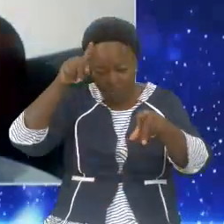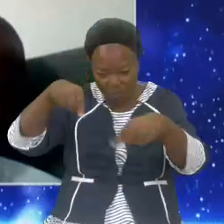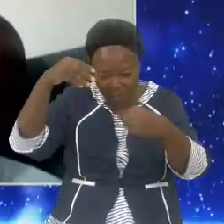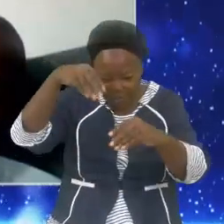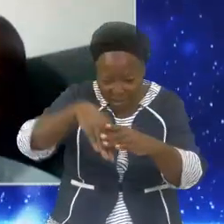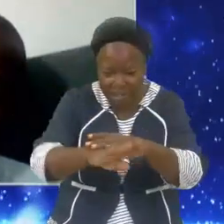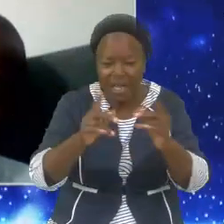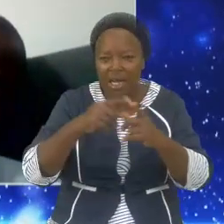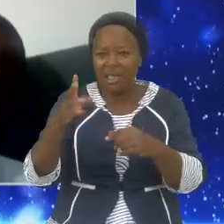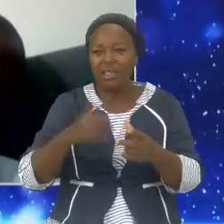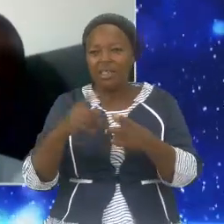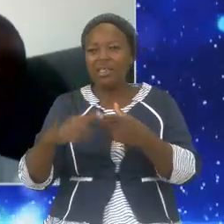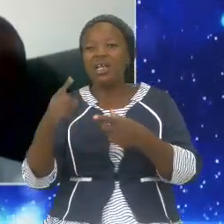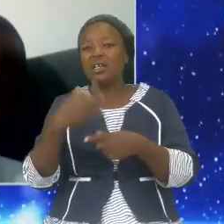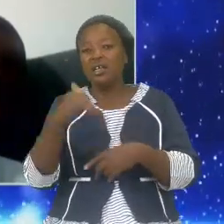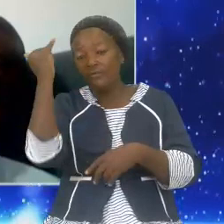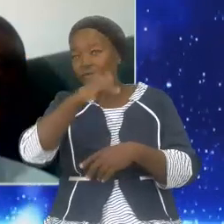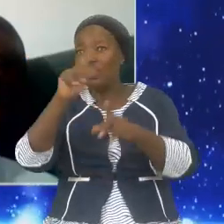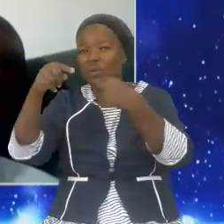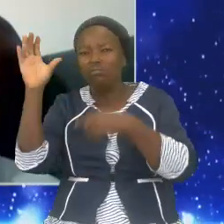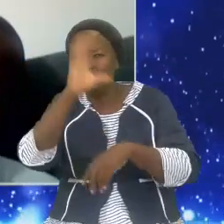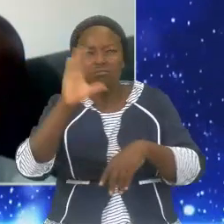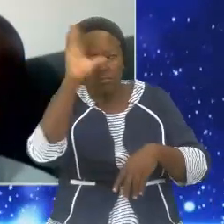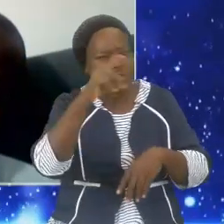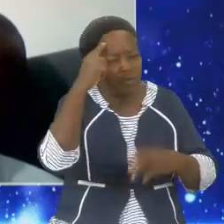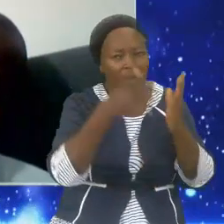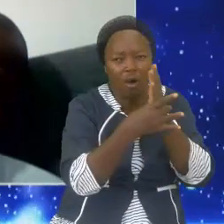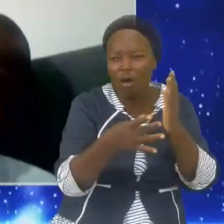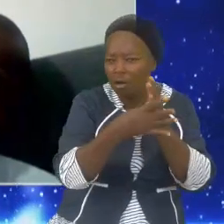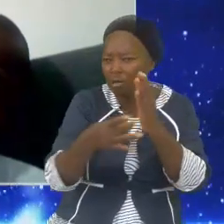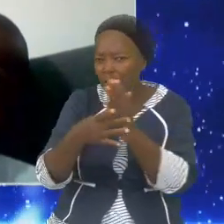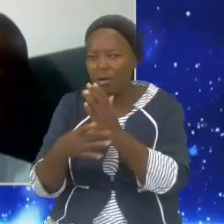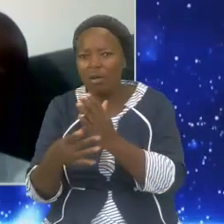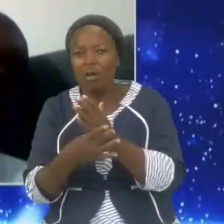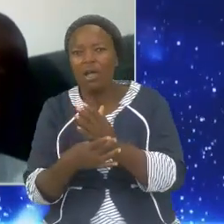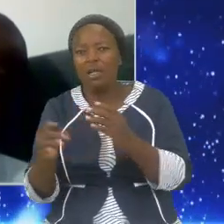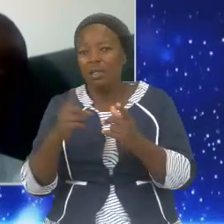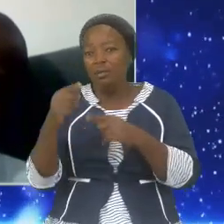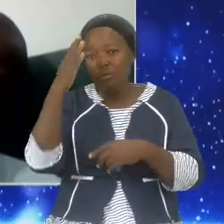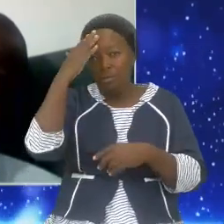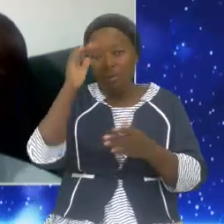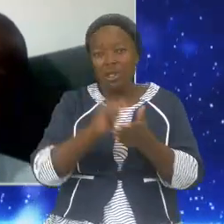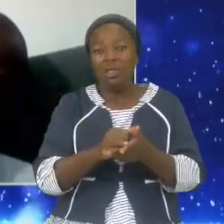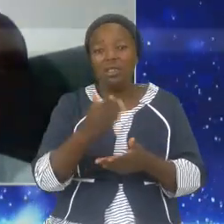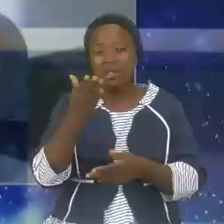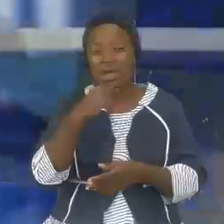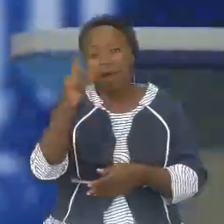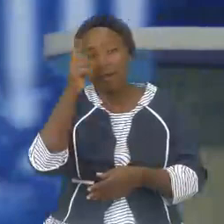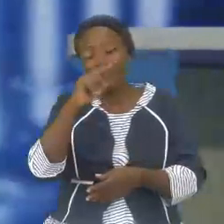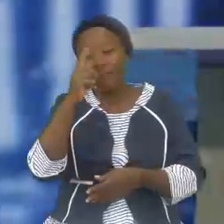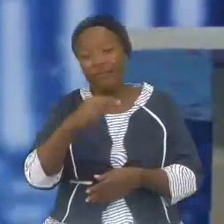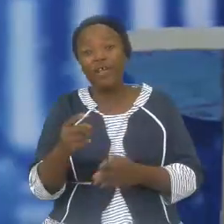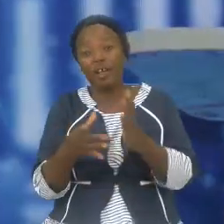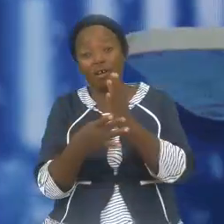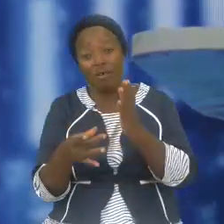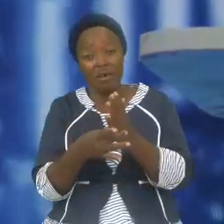foolish went to scout for oil and all that. And you know, there are fake oils, and you